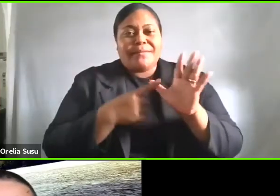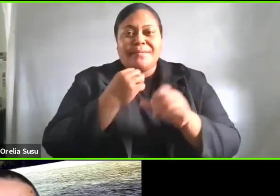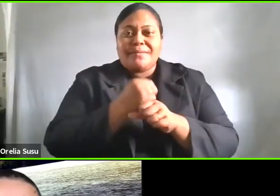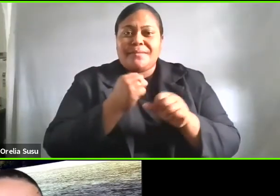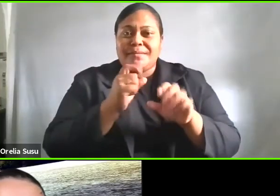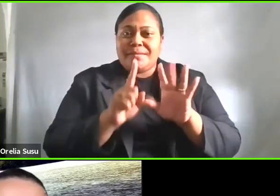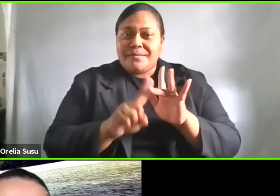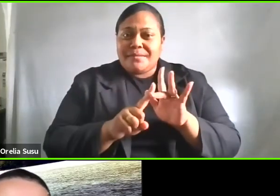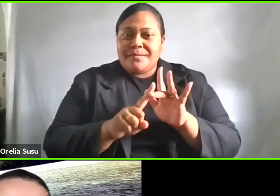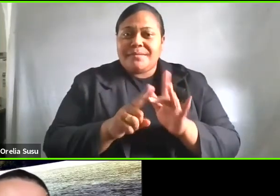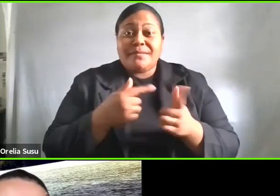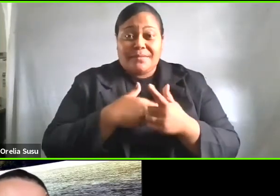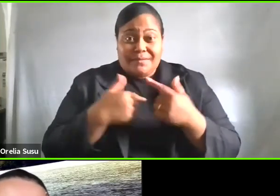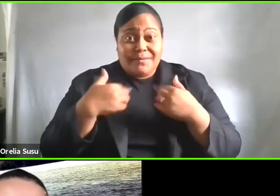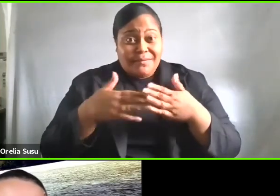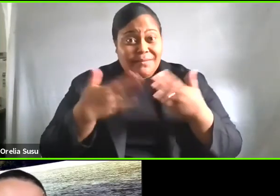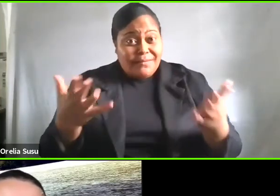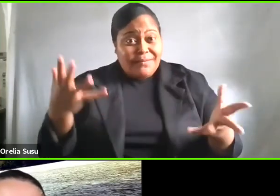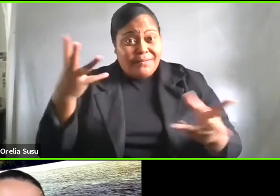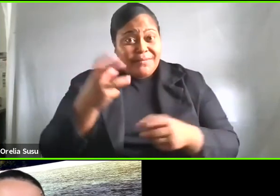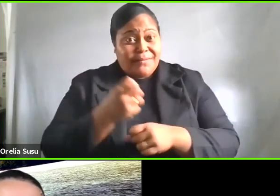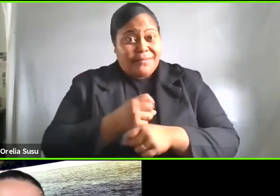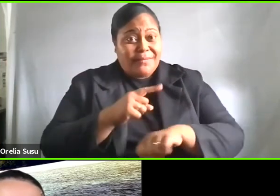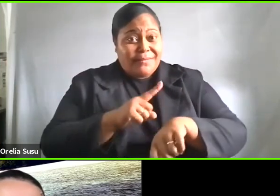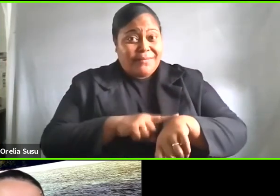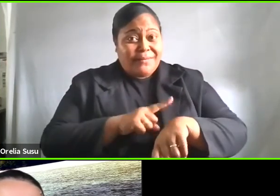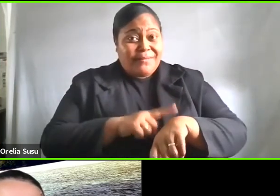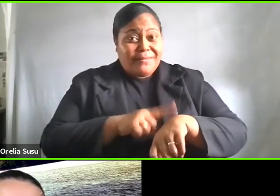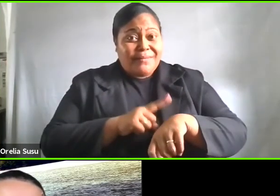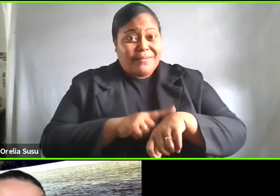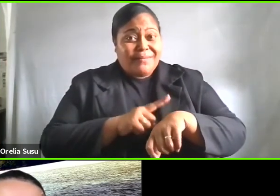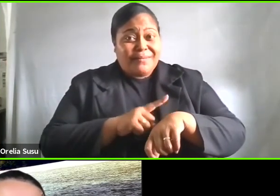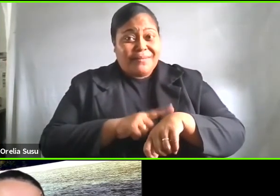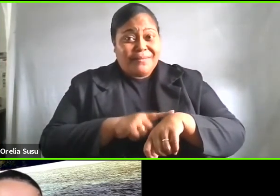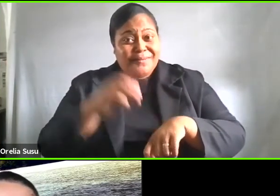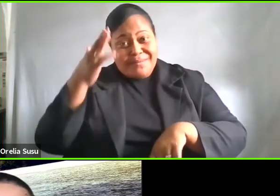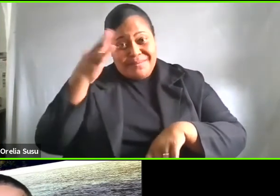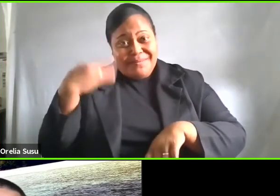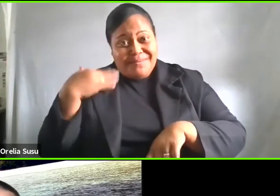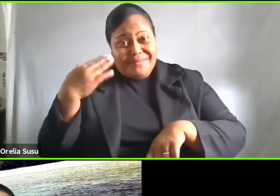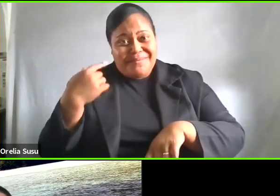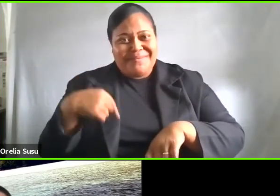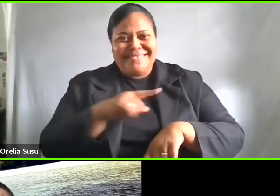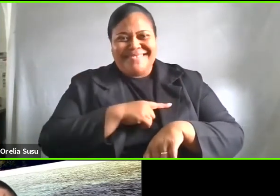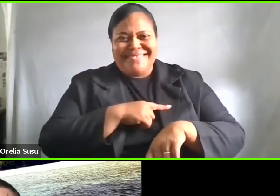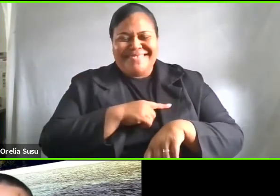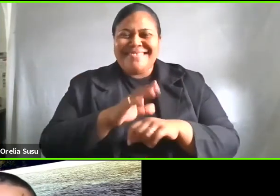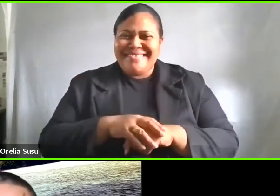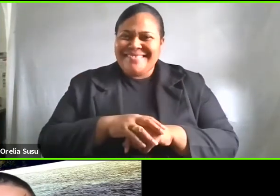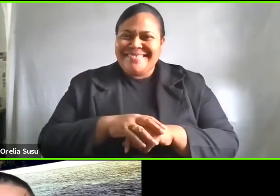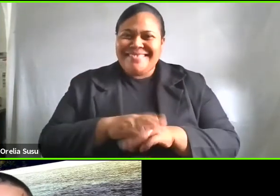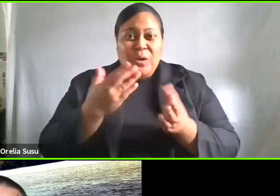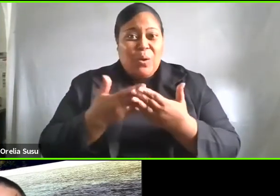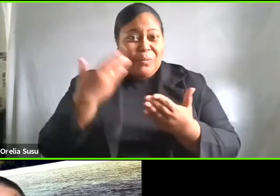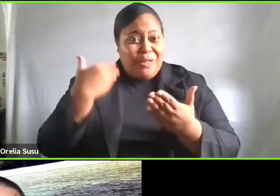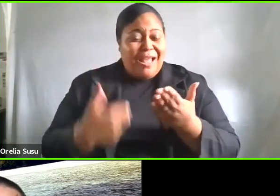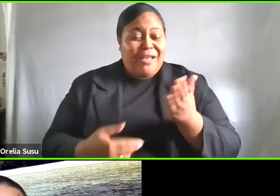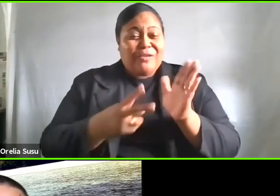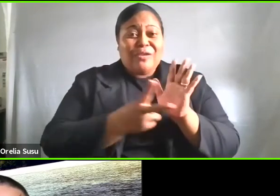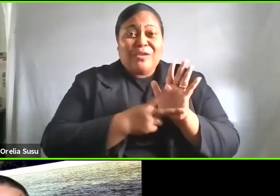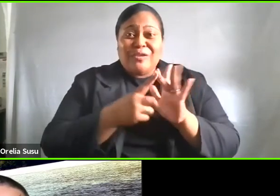We are reaching our time of cutoff. We've been reminded. So on behalf of Diva for Equality, Fiji of the